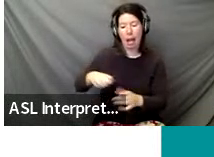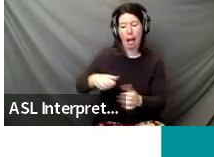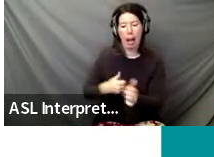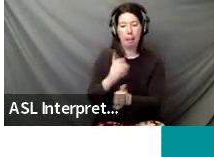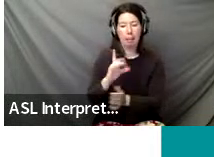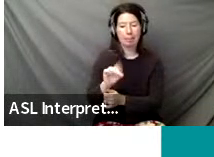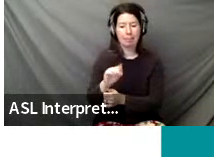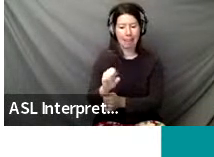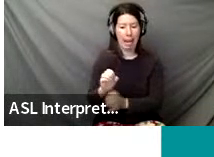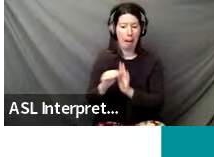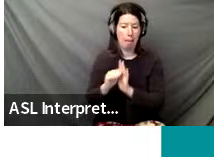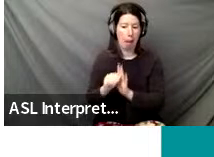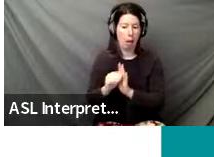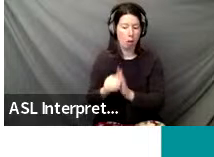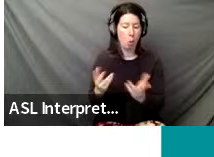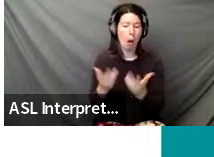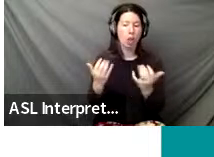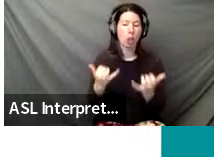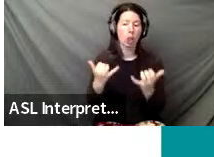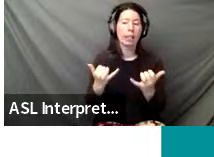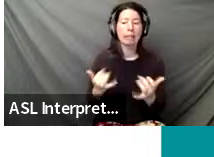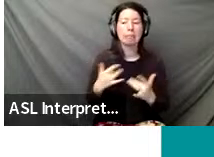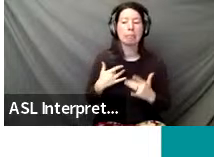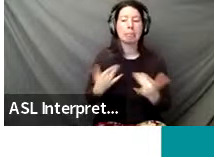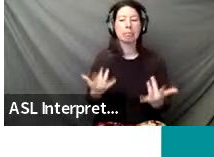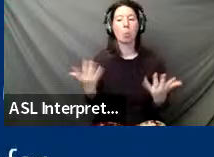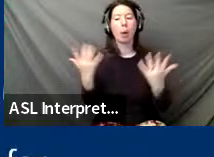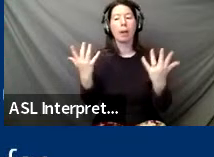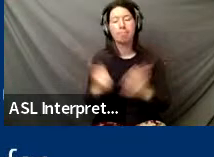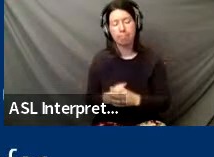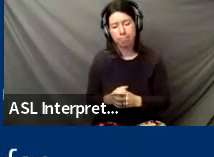What might we be able to get out of that source?